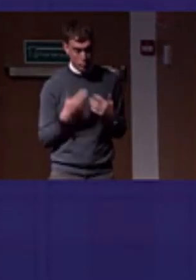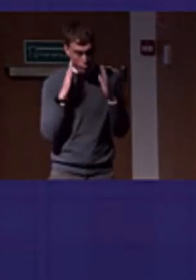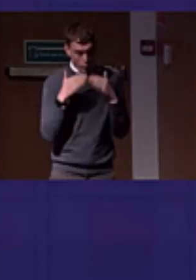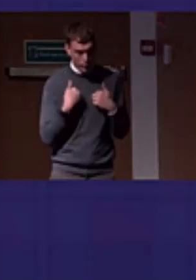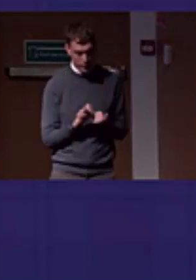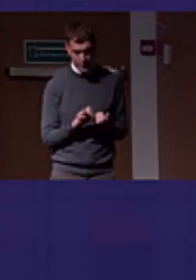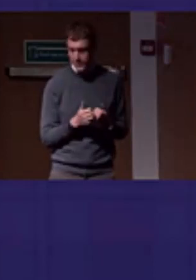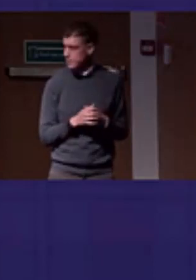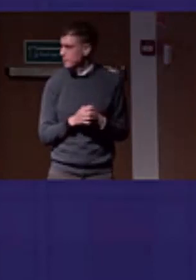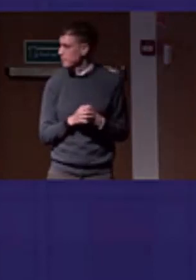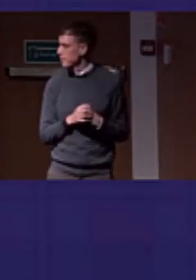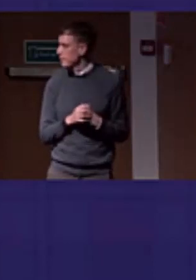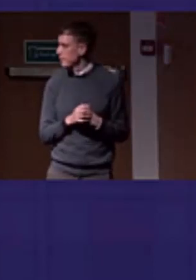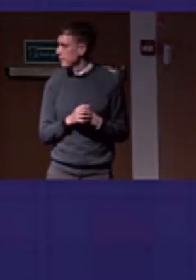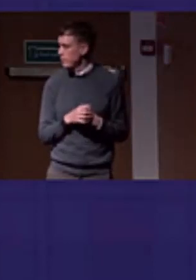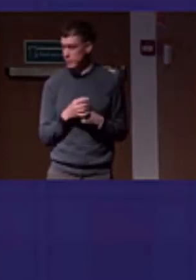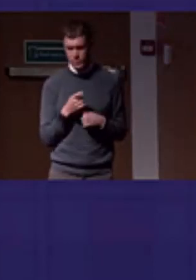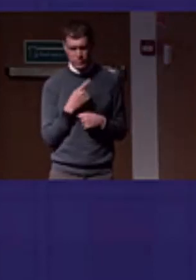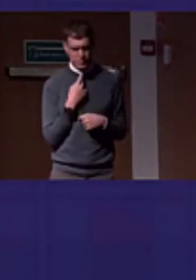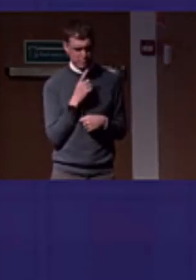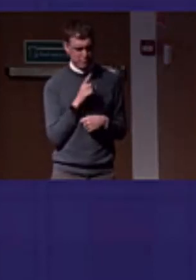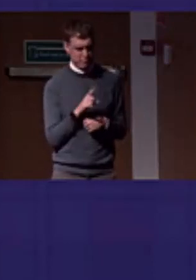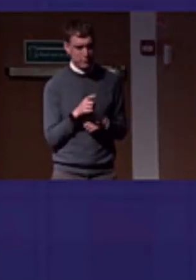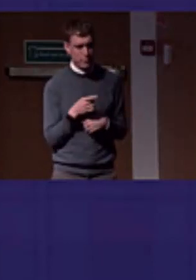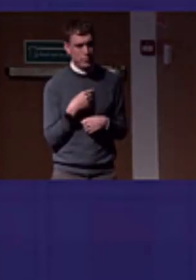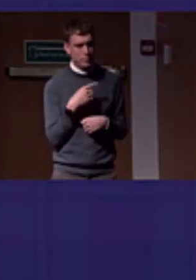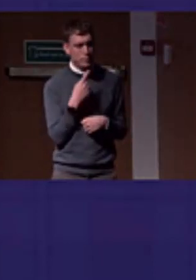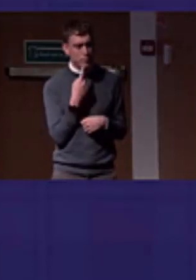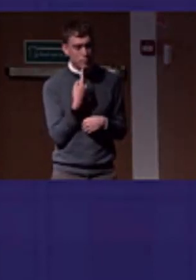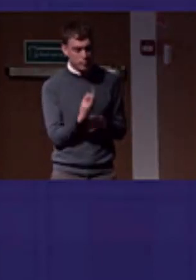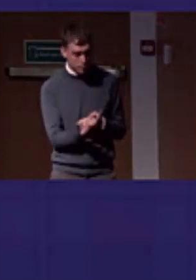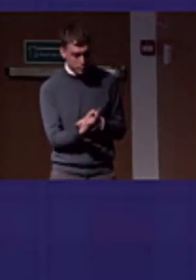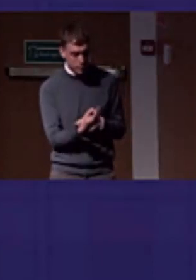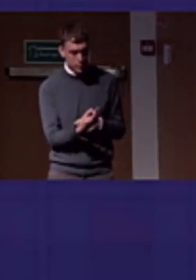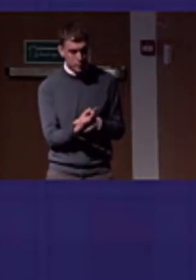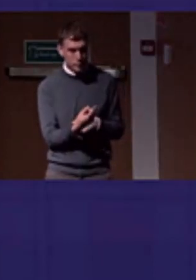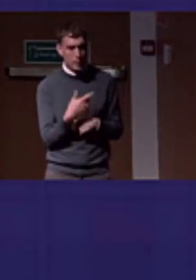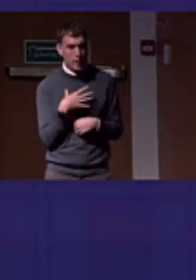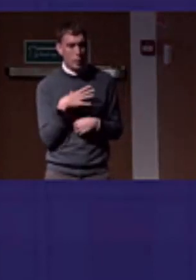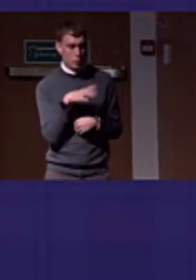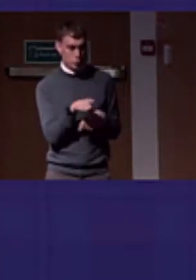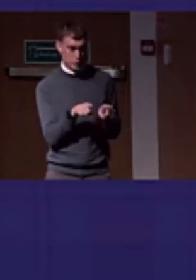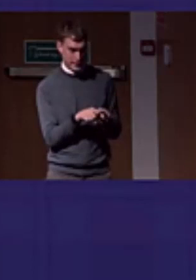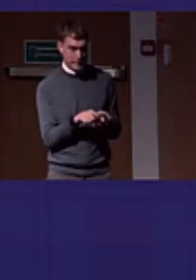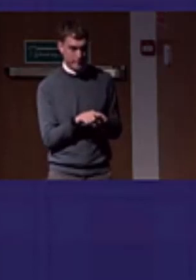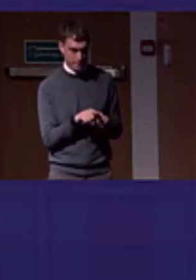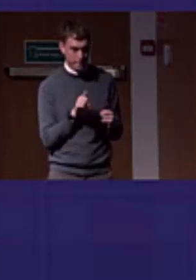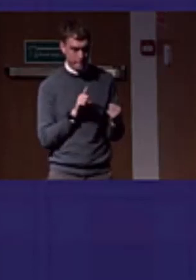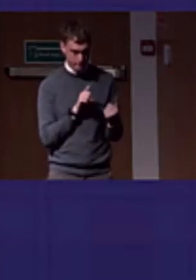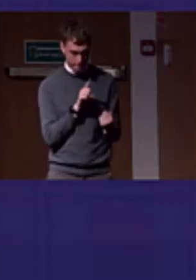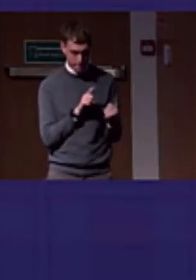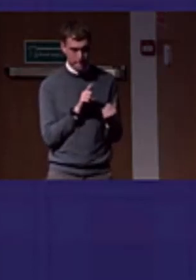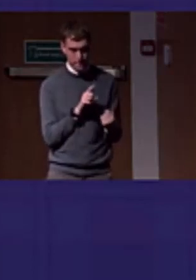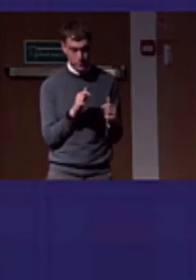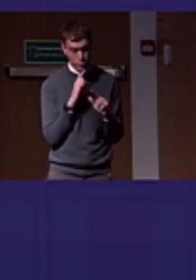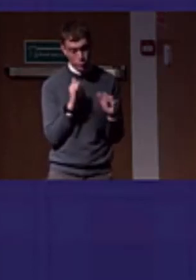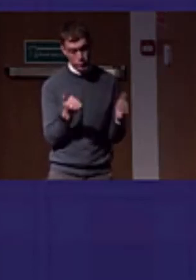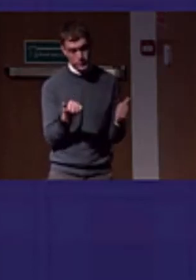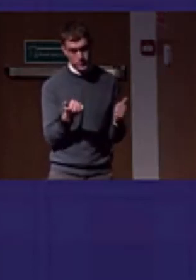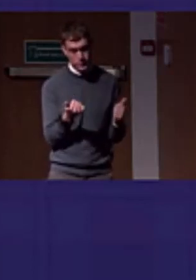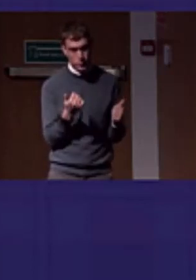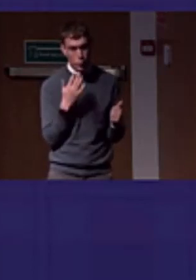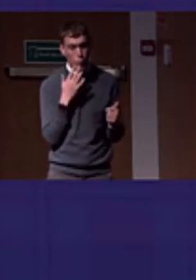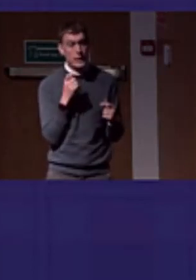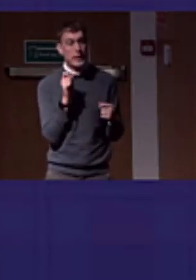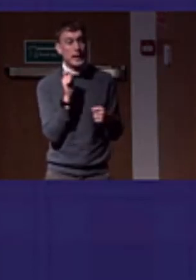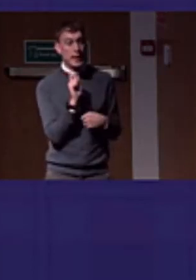like, what? And I said, I asked Jenny to do this for me, and I'd like you to do it too. They're like, okay. I'm like, when you